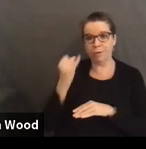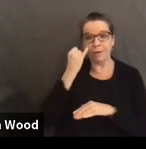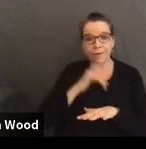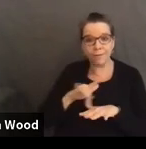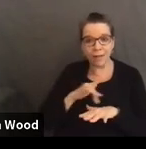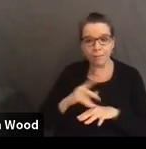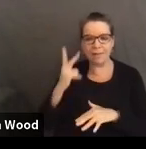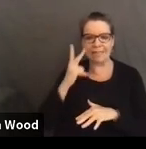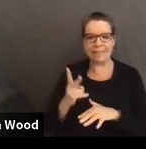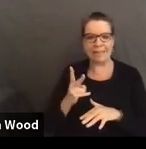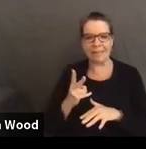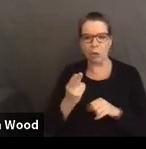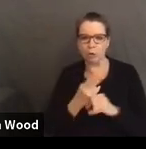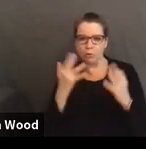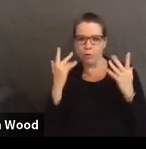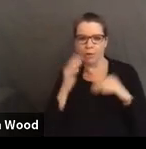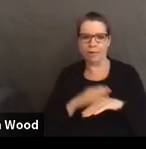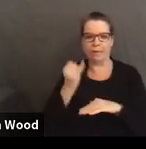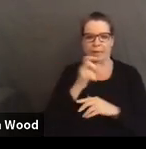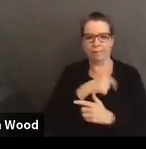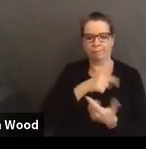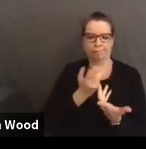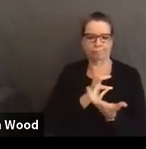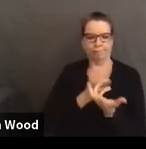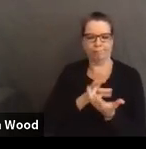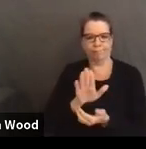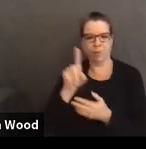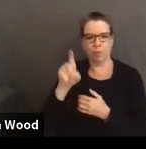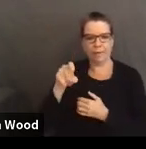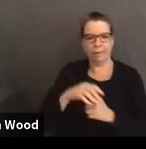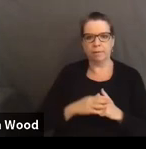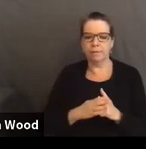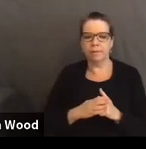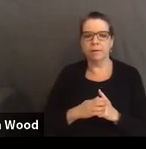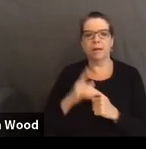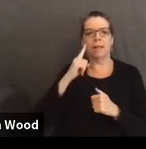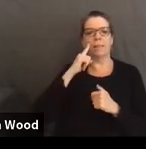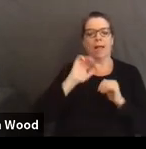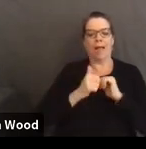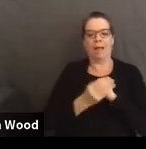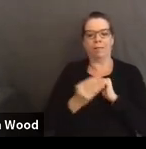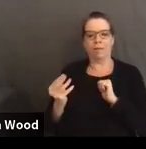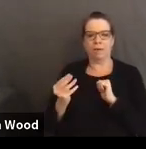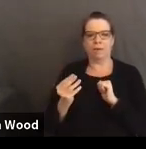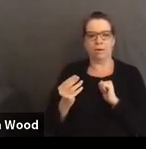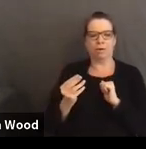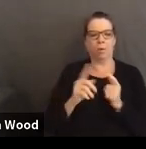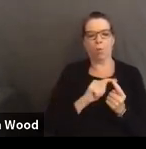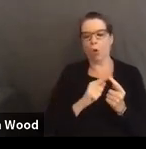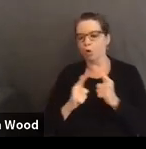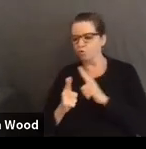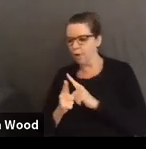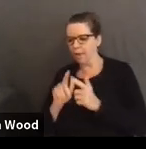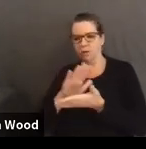their usability and suitability for their needs, and they considered how those materials would translate to the